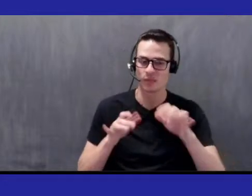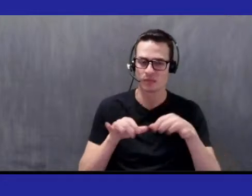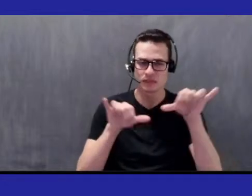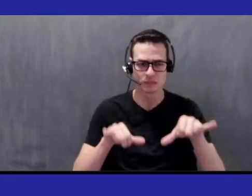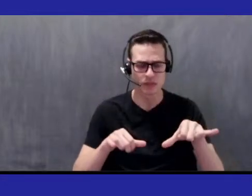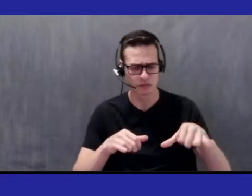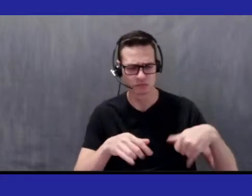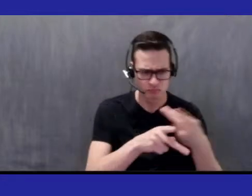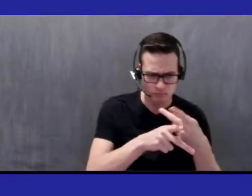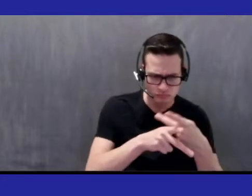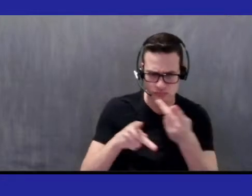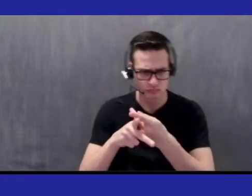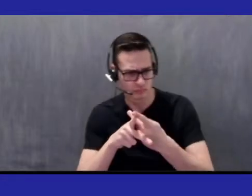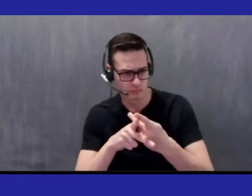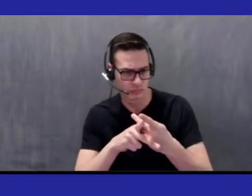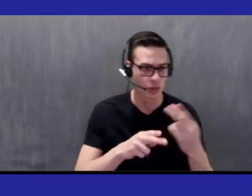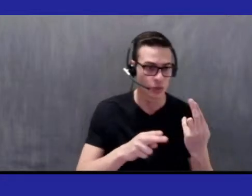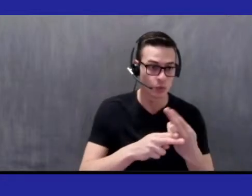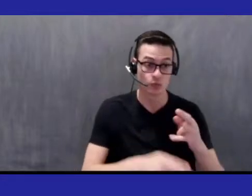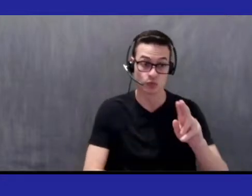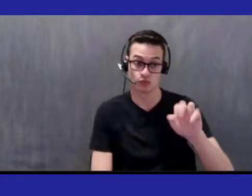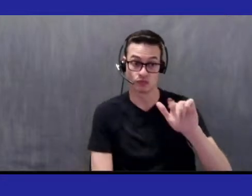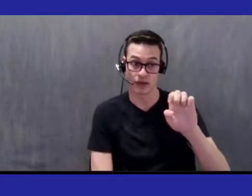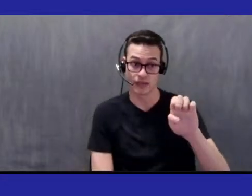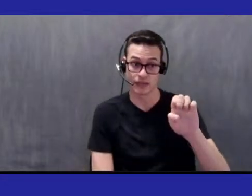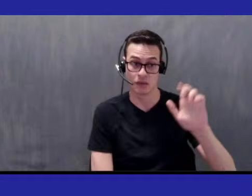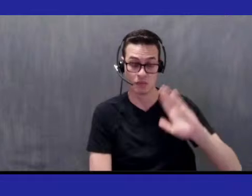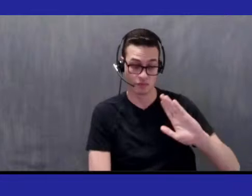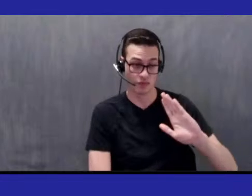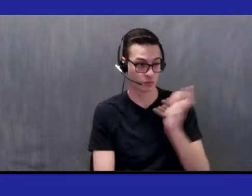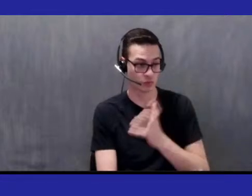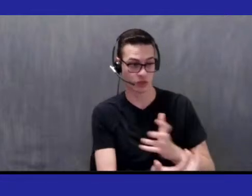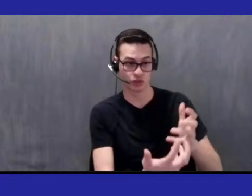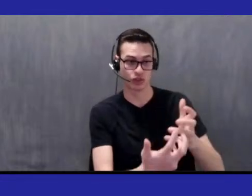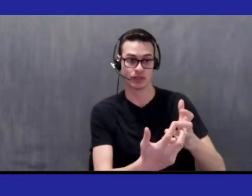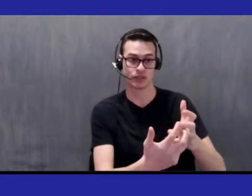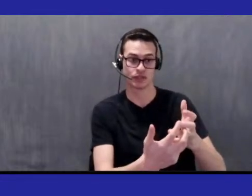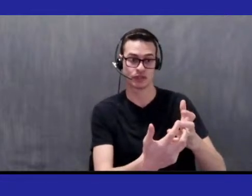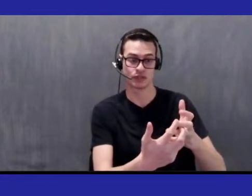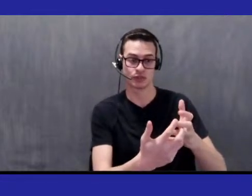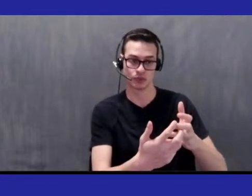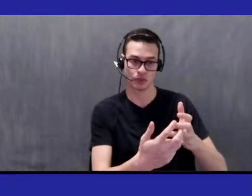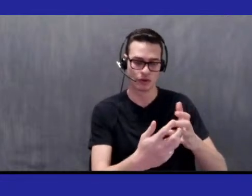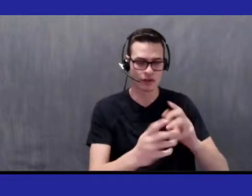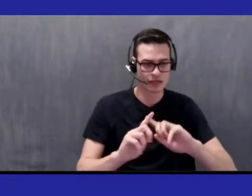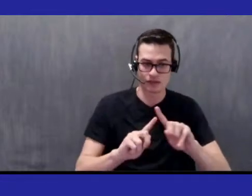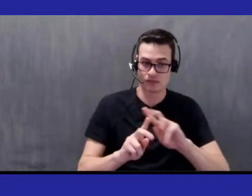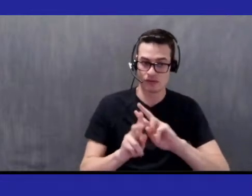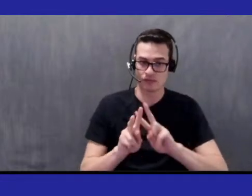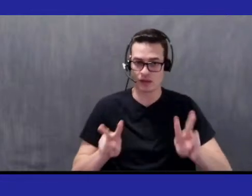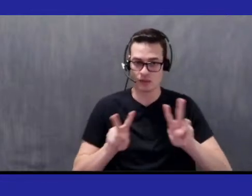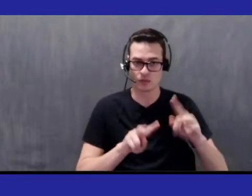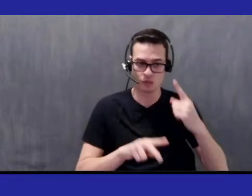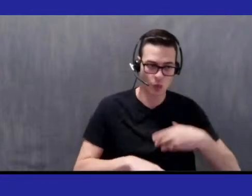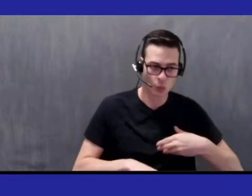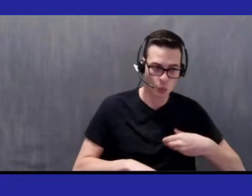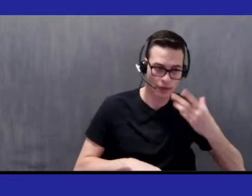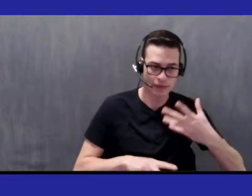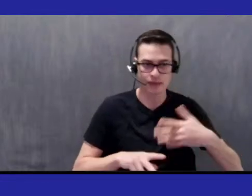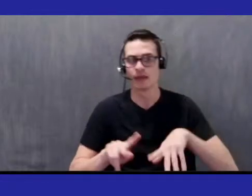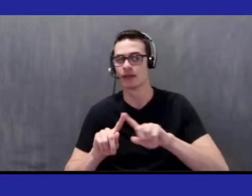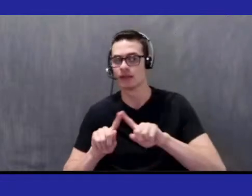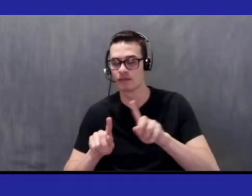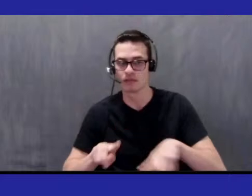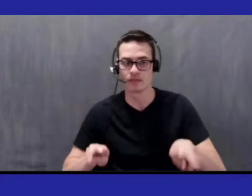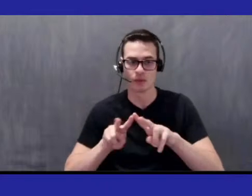uses race and used to adjust to a healthier value for Black patients. So if you imagine 2 patients, for simplicity, 1